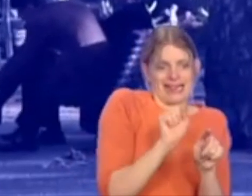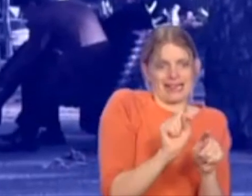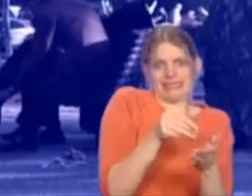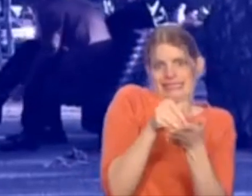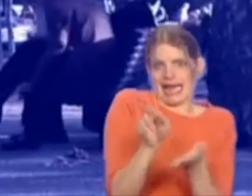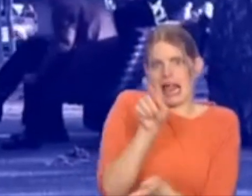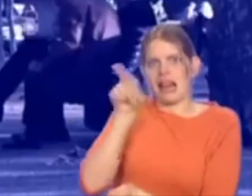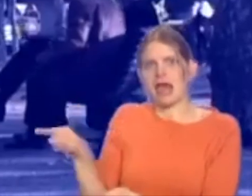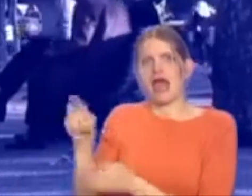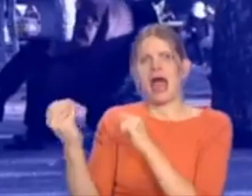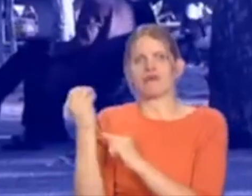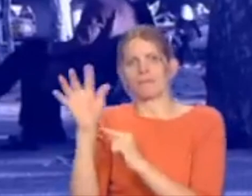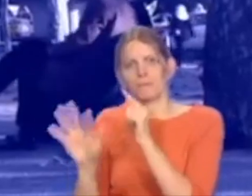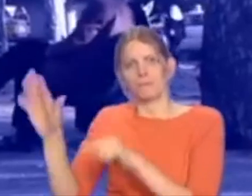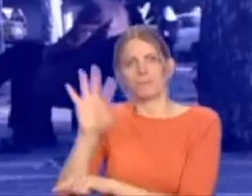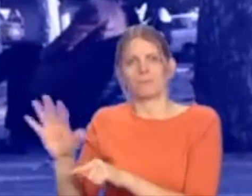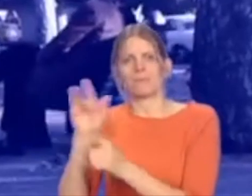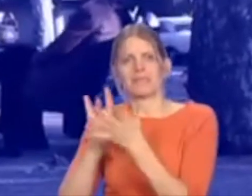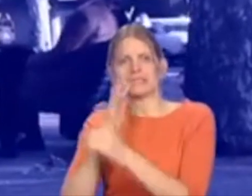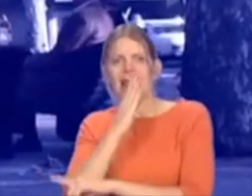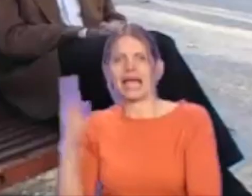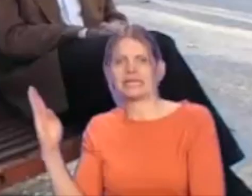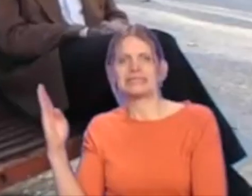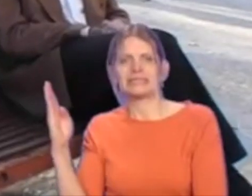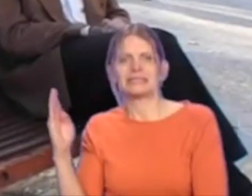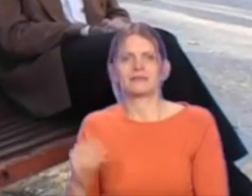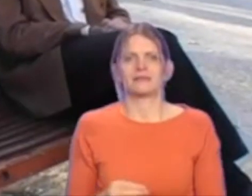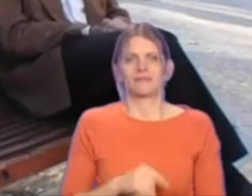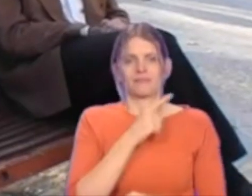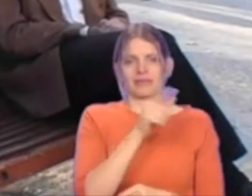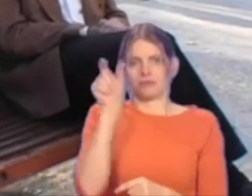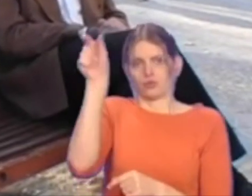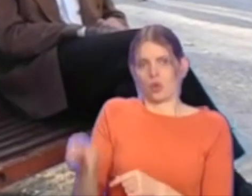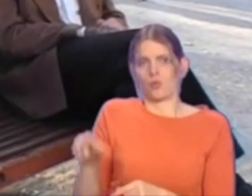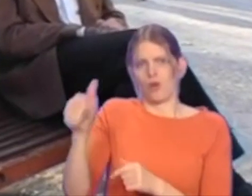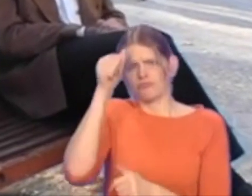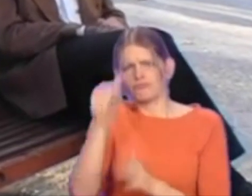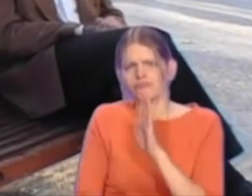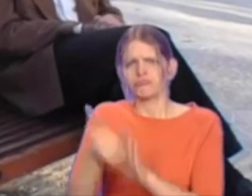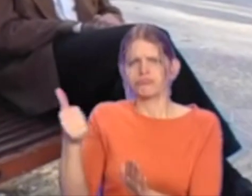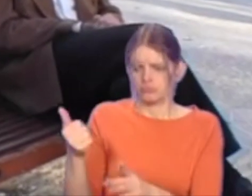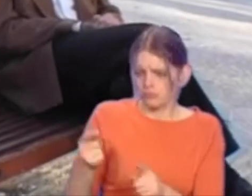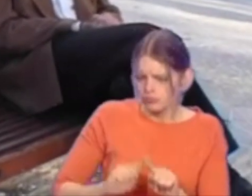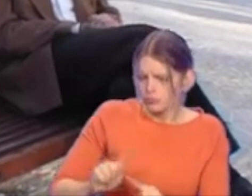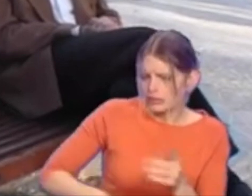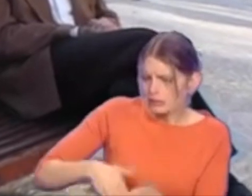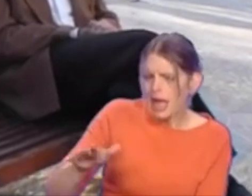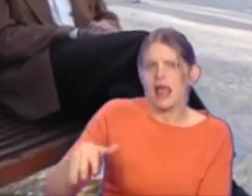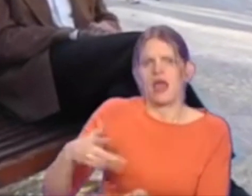an informer who was a very influential arms dealer in Russia, we were able to arrange for one of